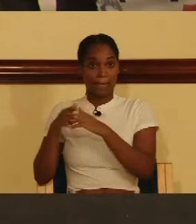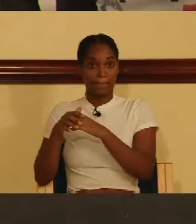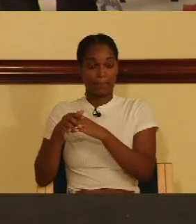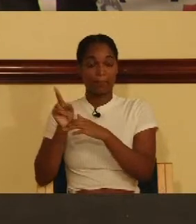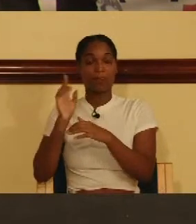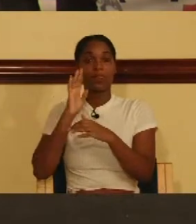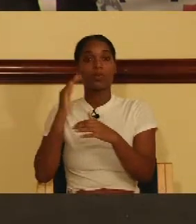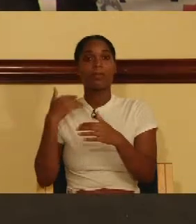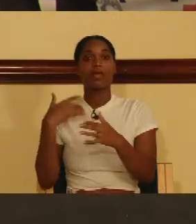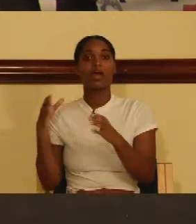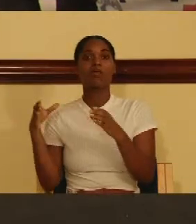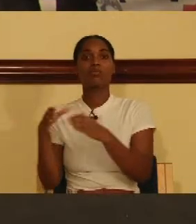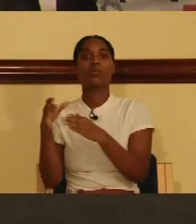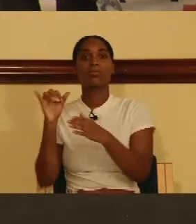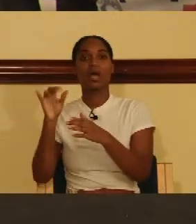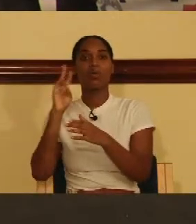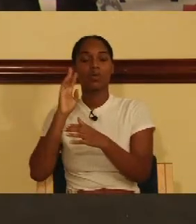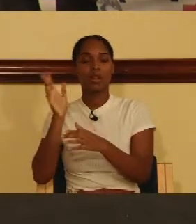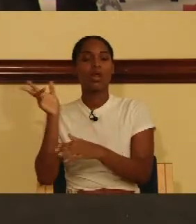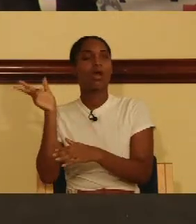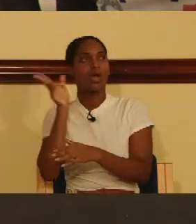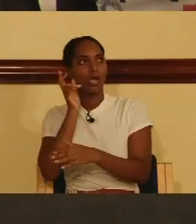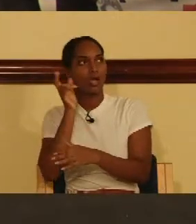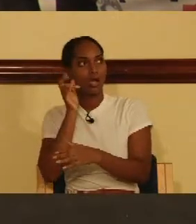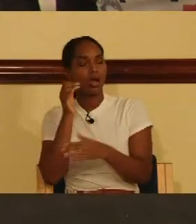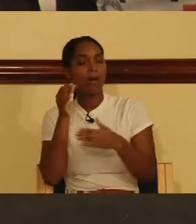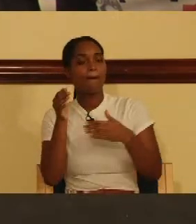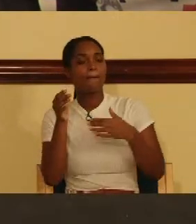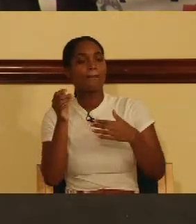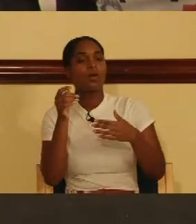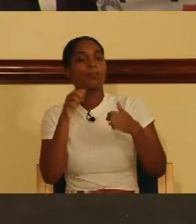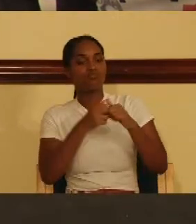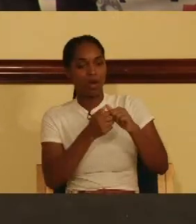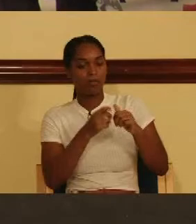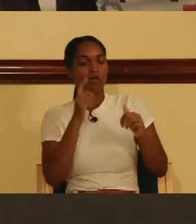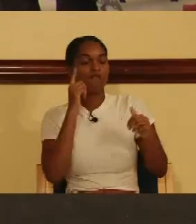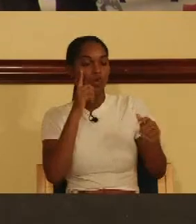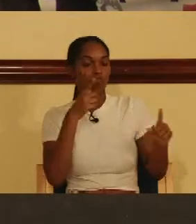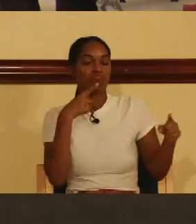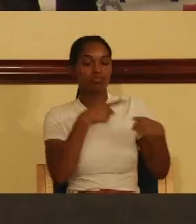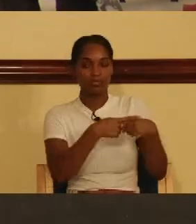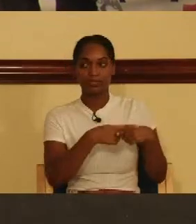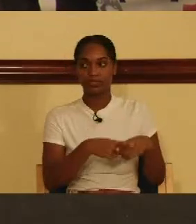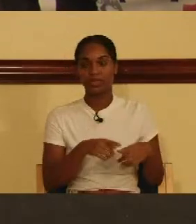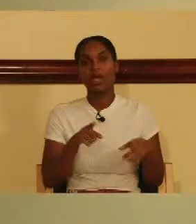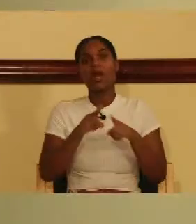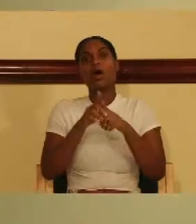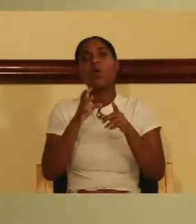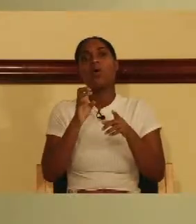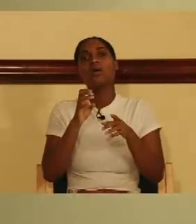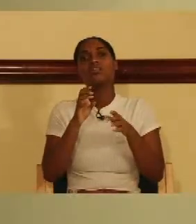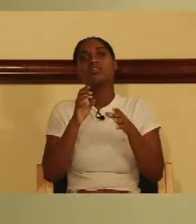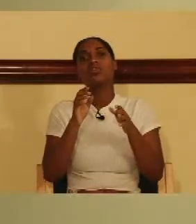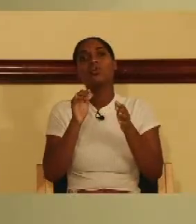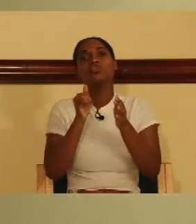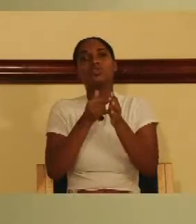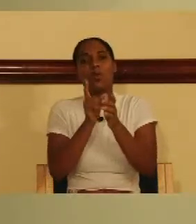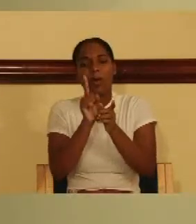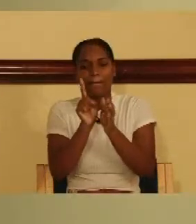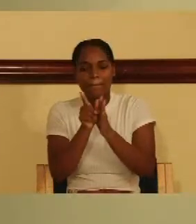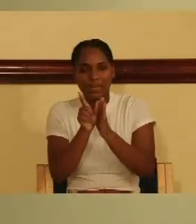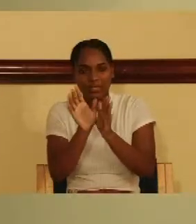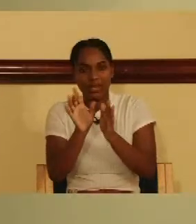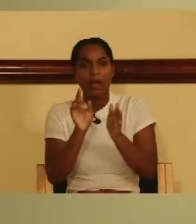be the body that will hear the matters of discrimination. All right. And I want to come back to that body in just a moment.